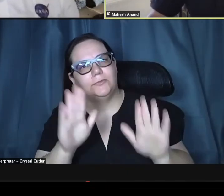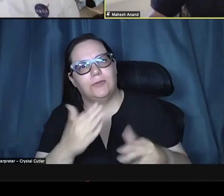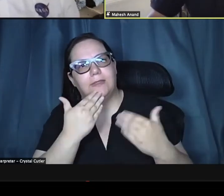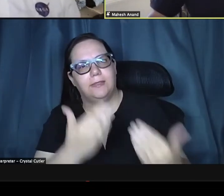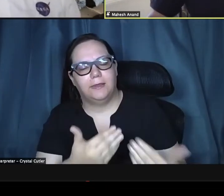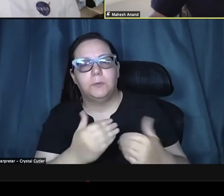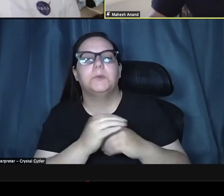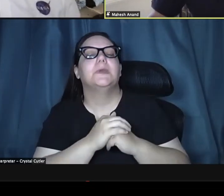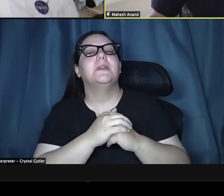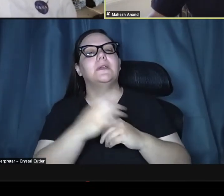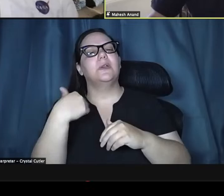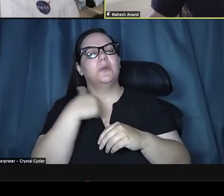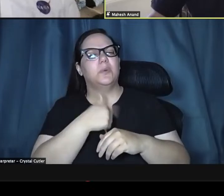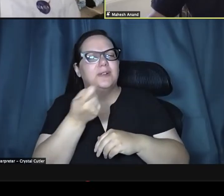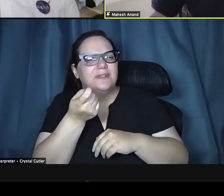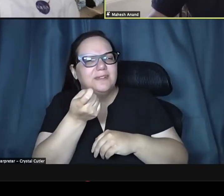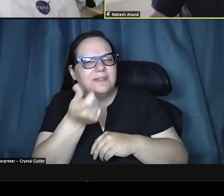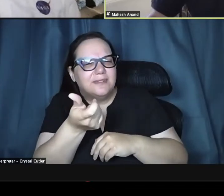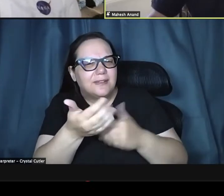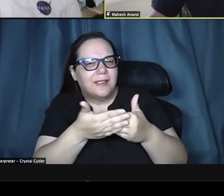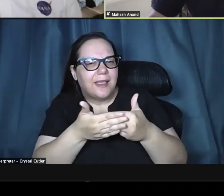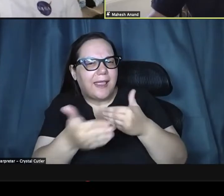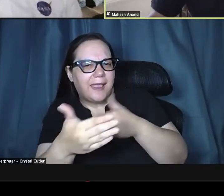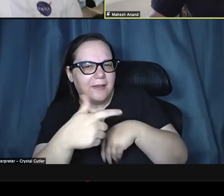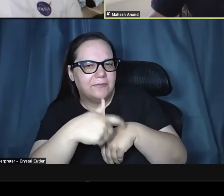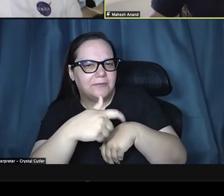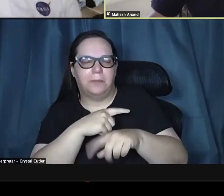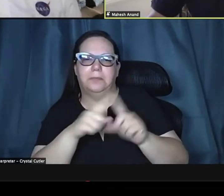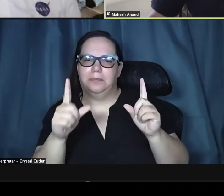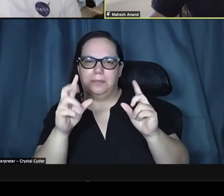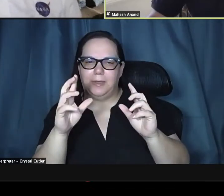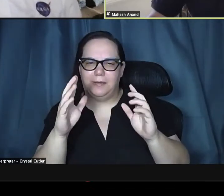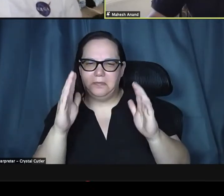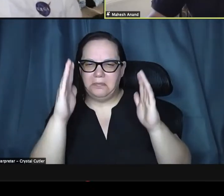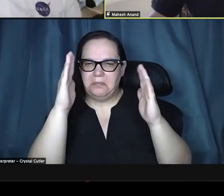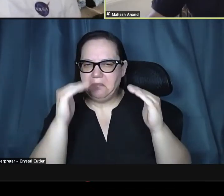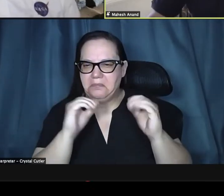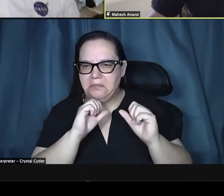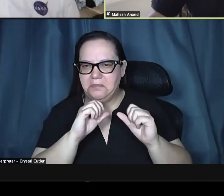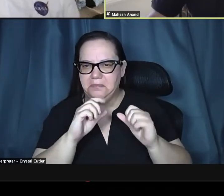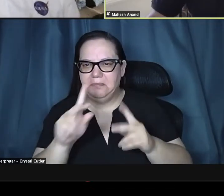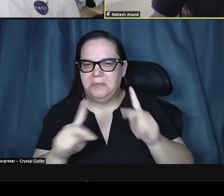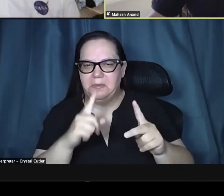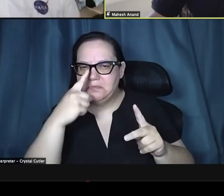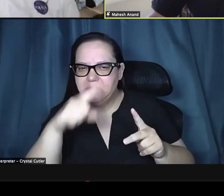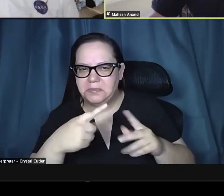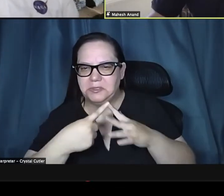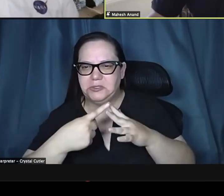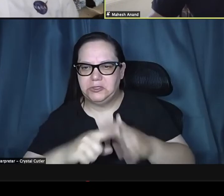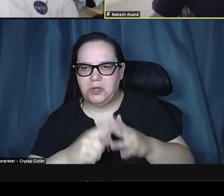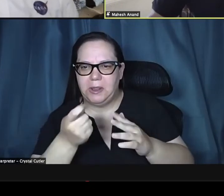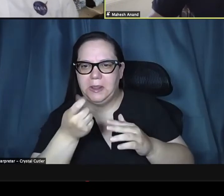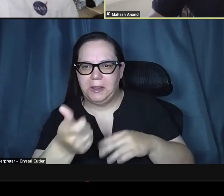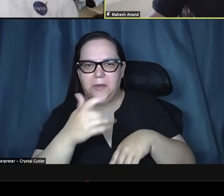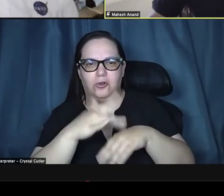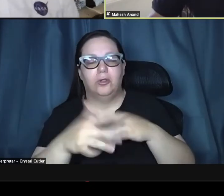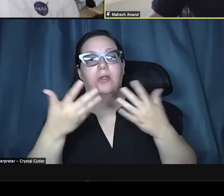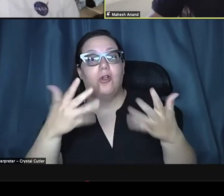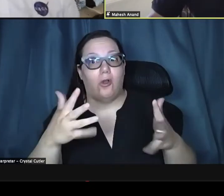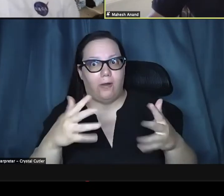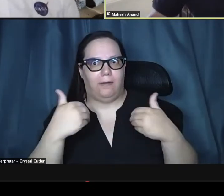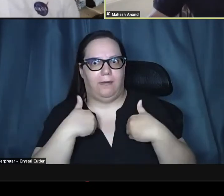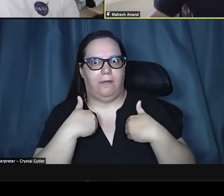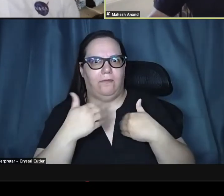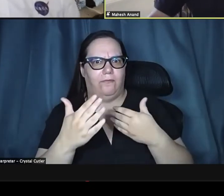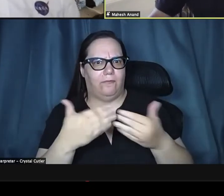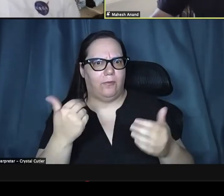are slightly ahead of time, but I hope that nobody would mind getting started a little bit early. We already have almost 200